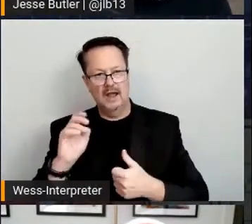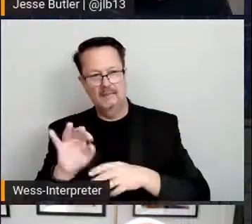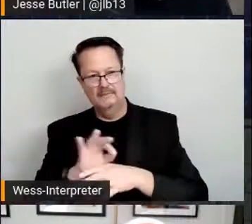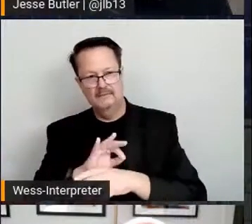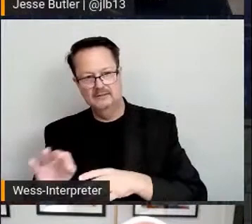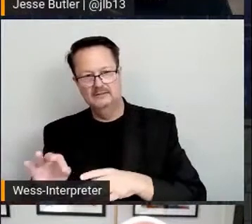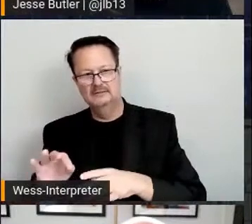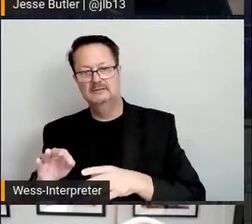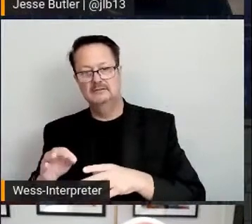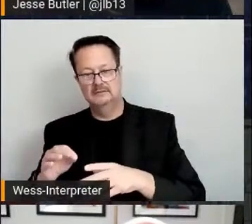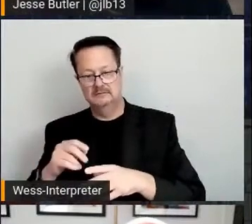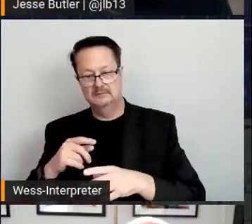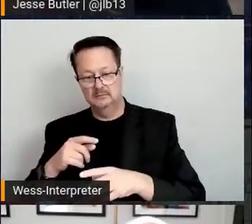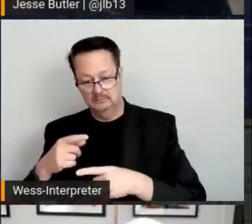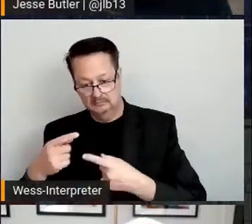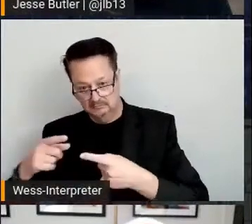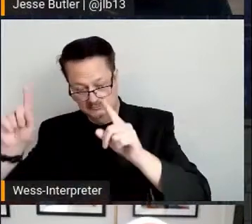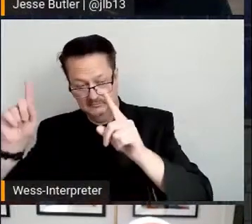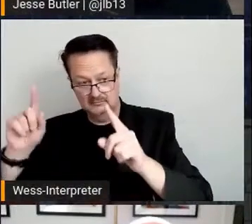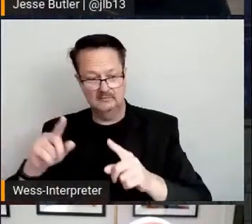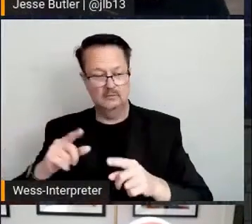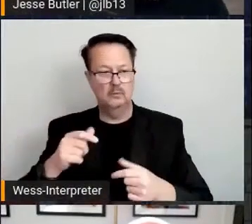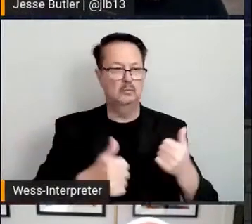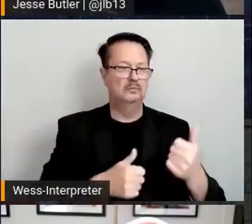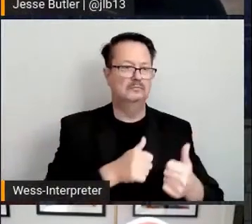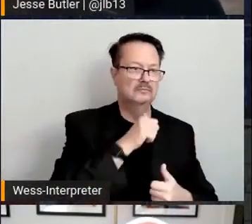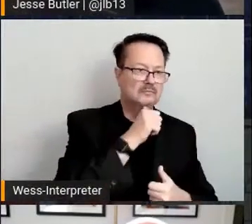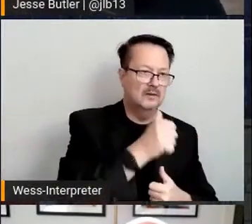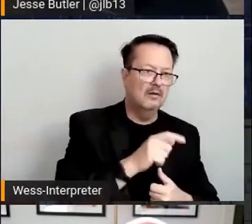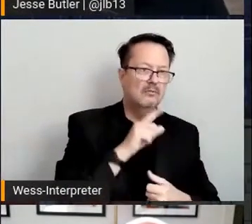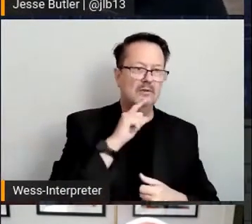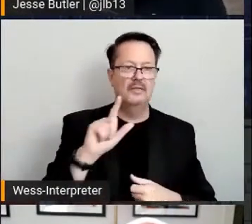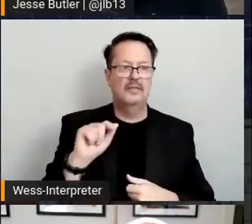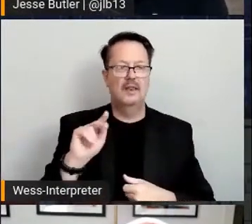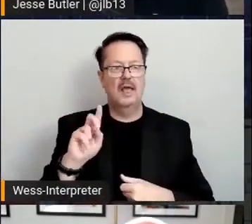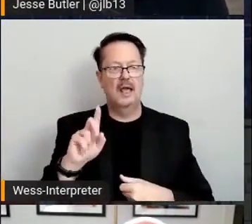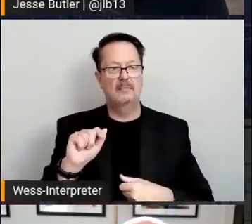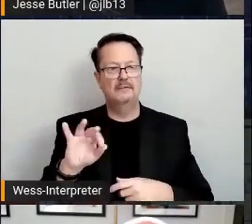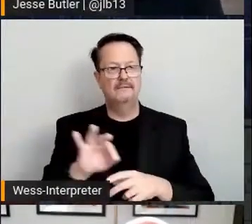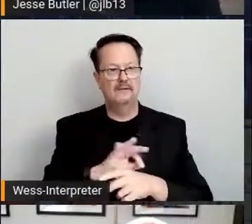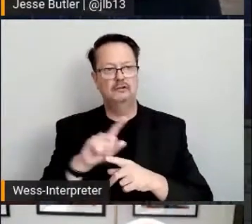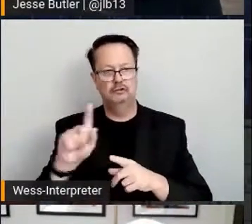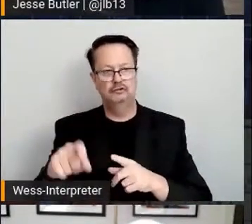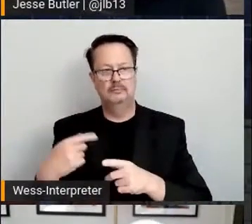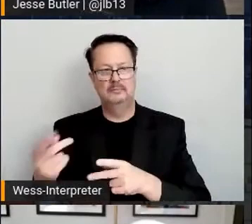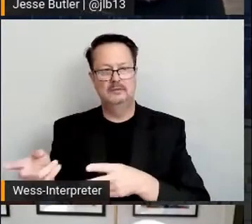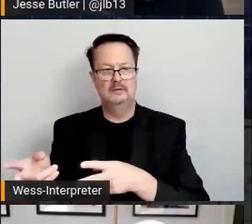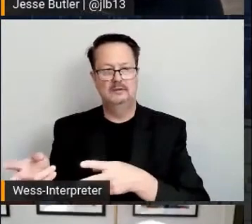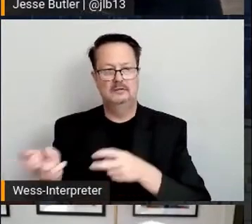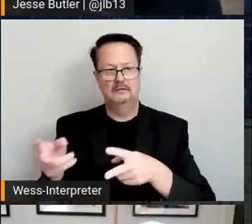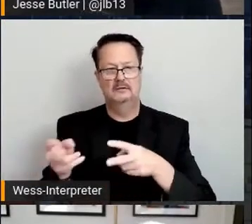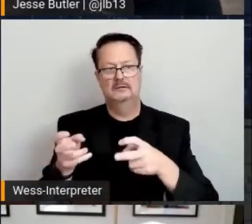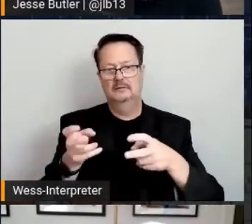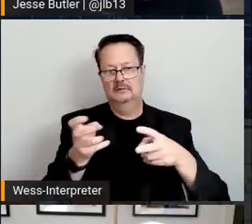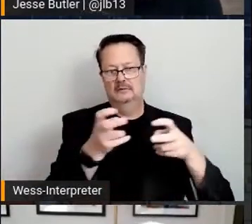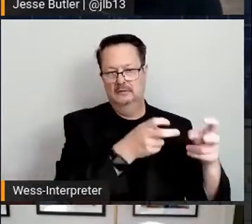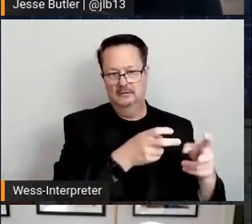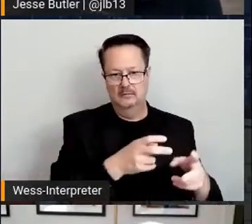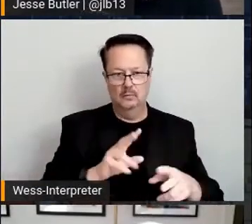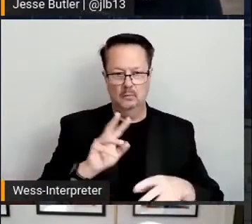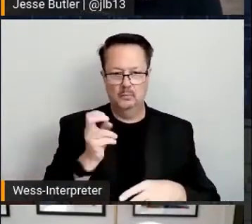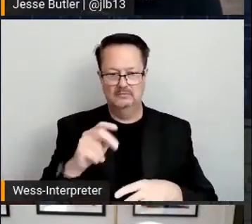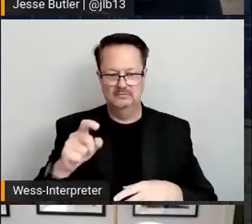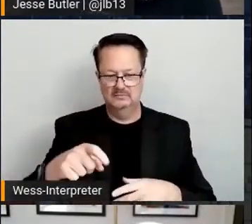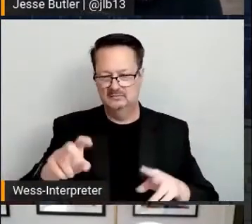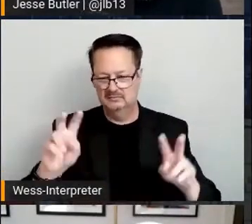and last update status is successful. So our Lambda function is ready to be invoked and called live.